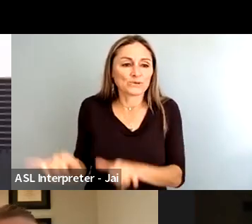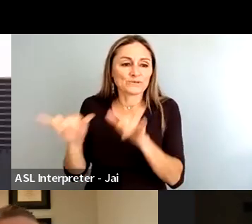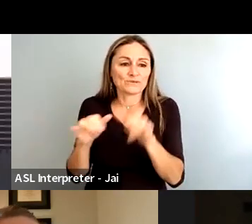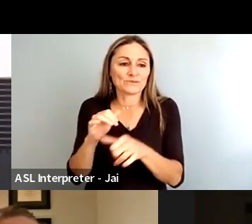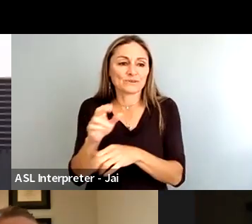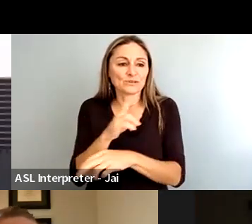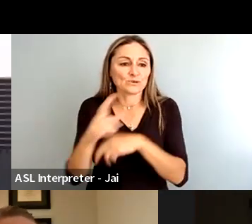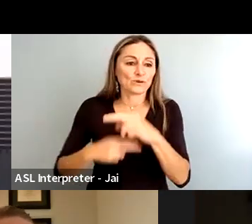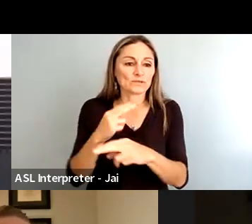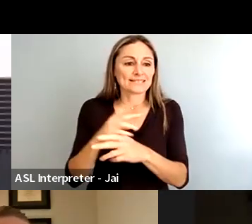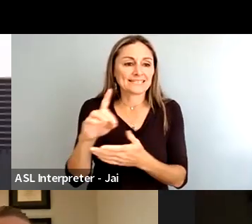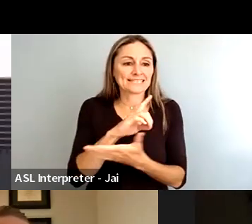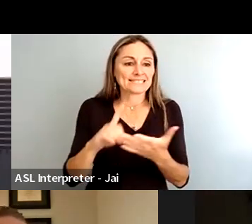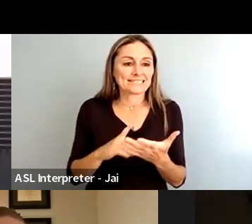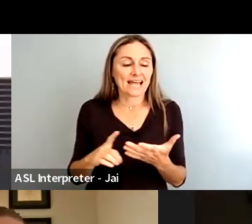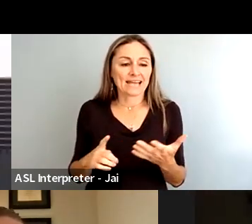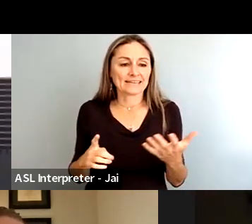Yeah.